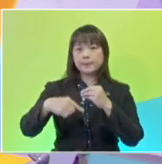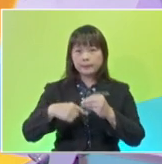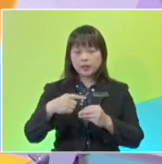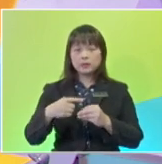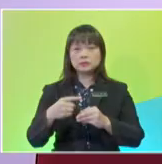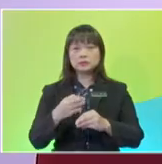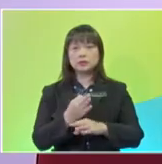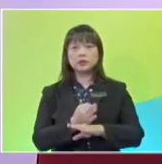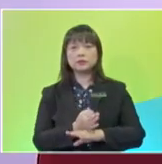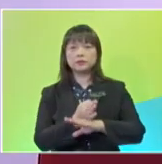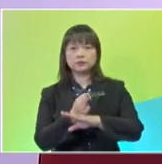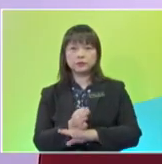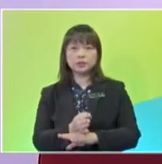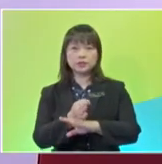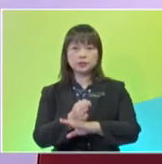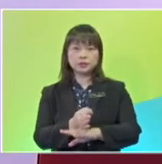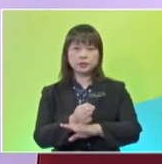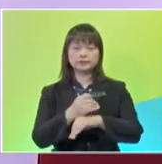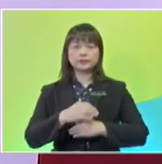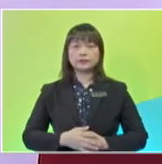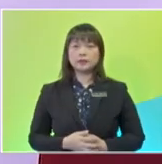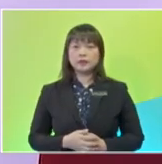mini aquarium here. Mm-hmm. So this mini aquarium,